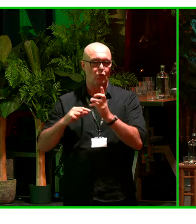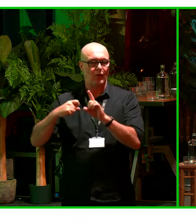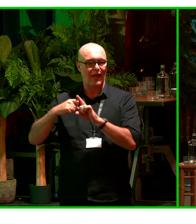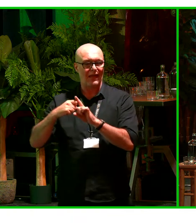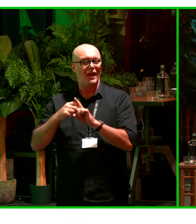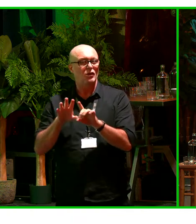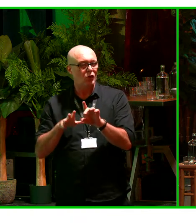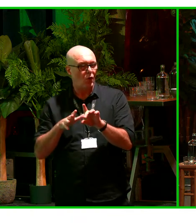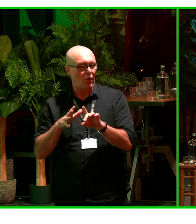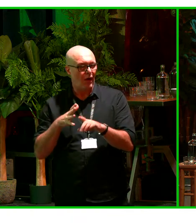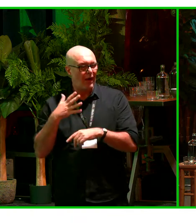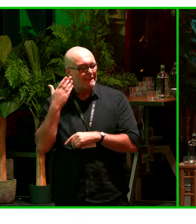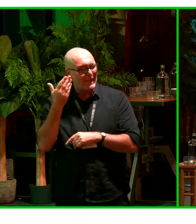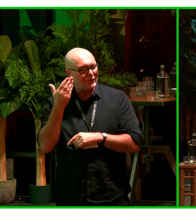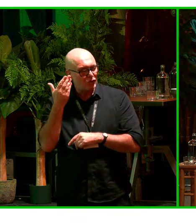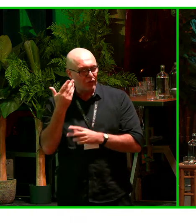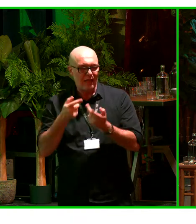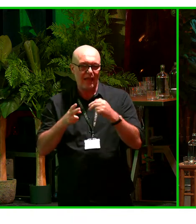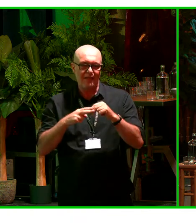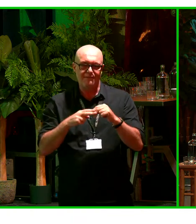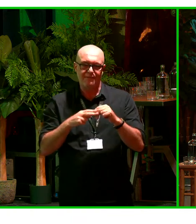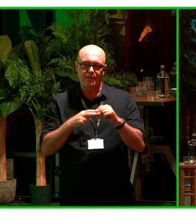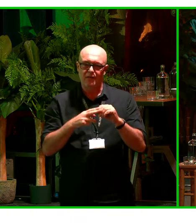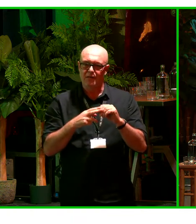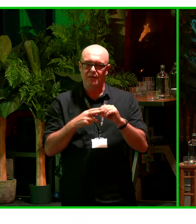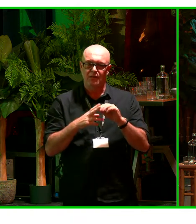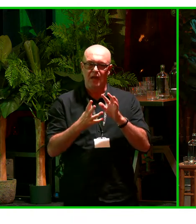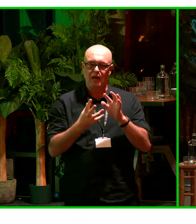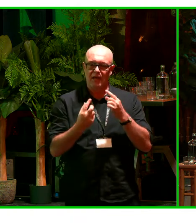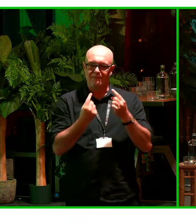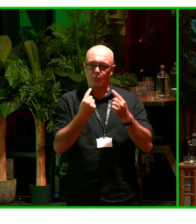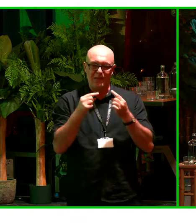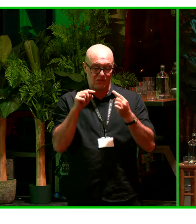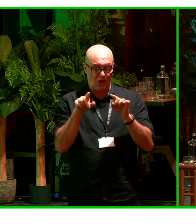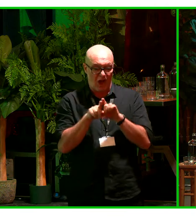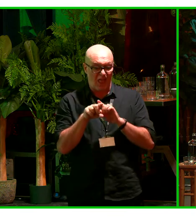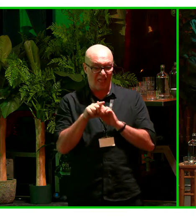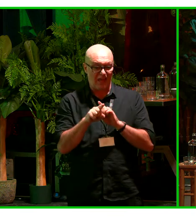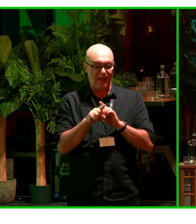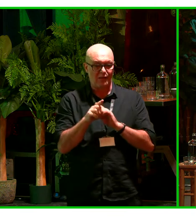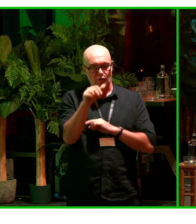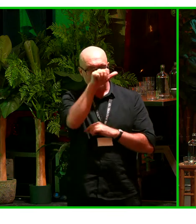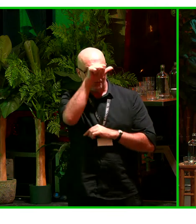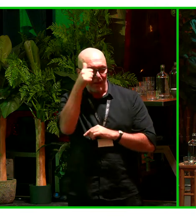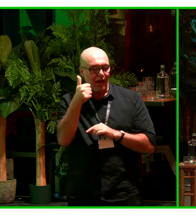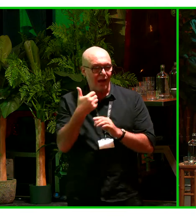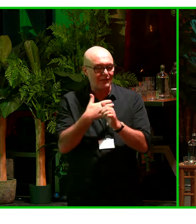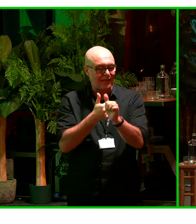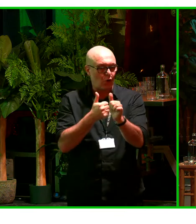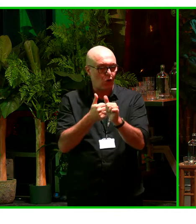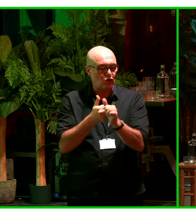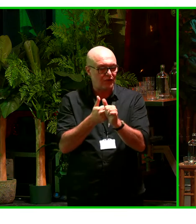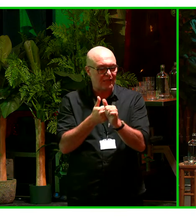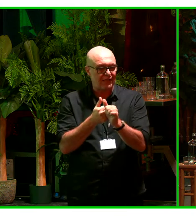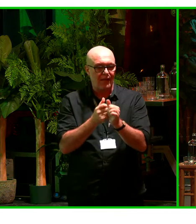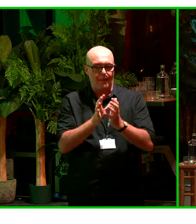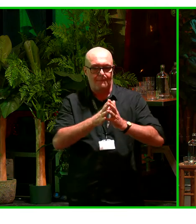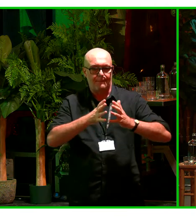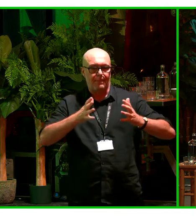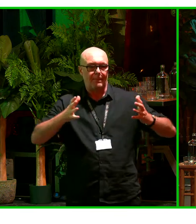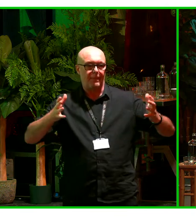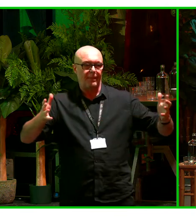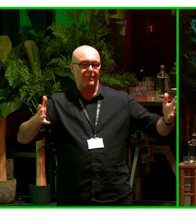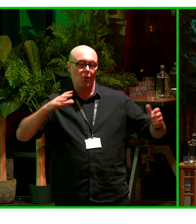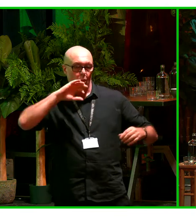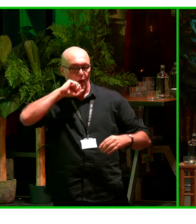get from those devices that's going to help to drive different business models. And for me, that continued digitalization is where the innovation will